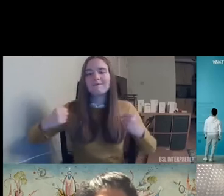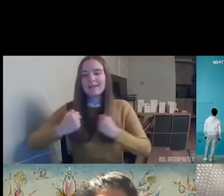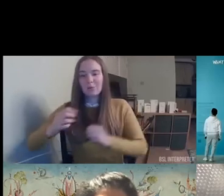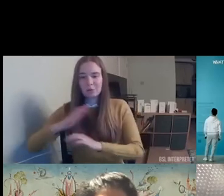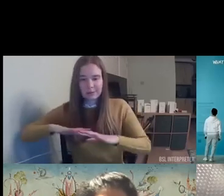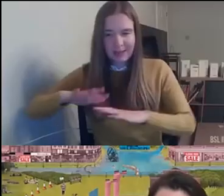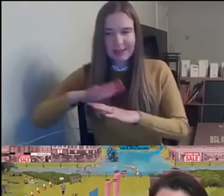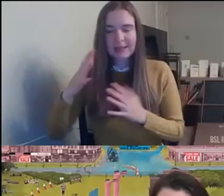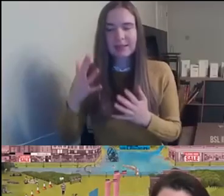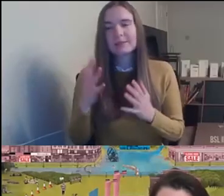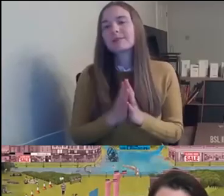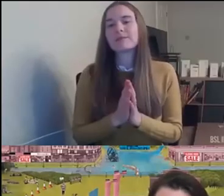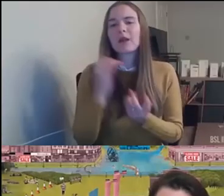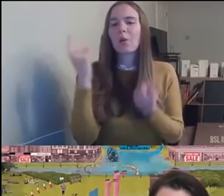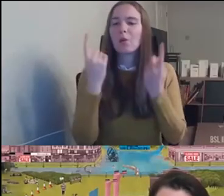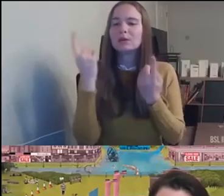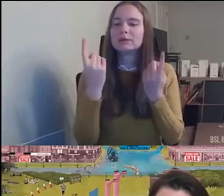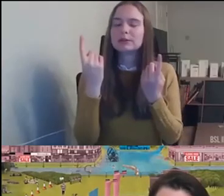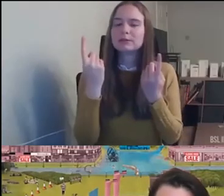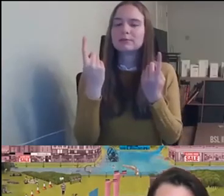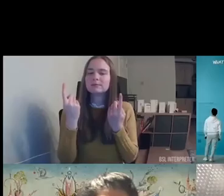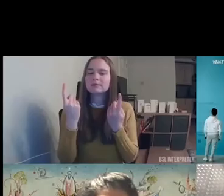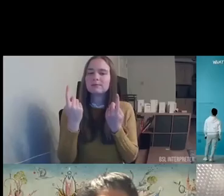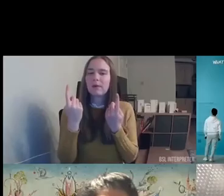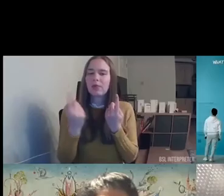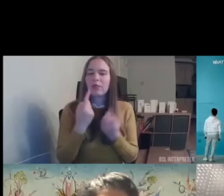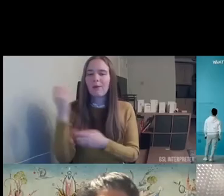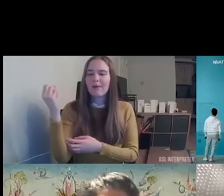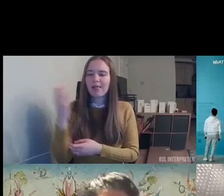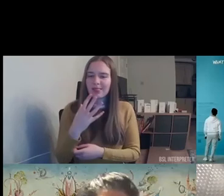wondered where you sort of thought delight might come into that ownership.